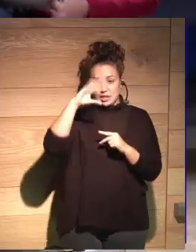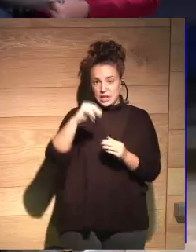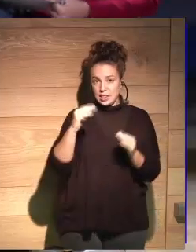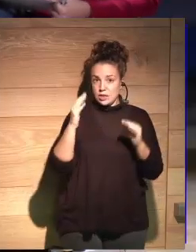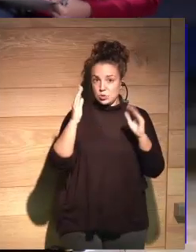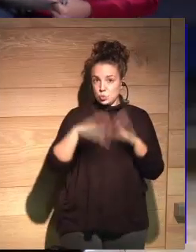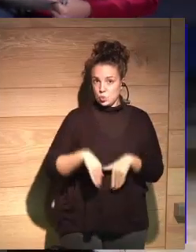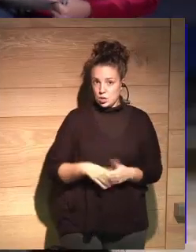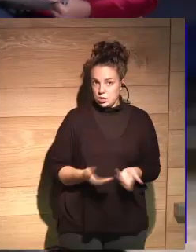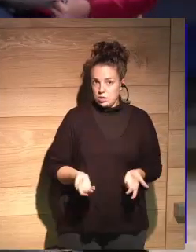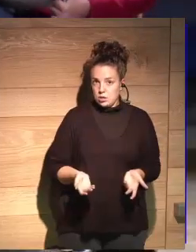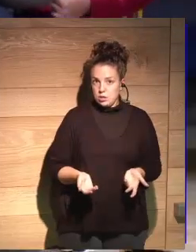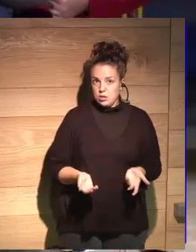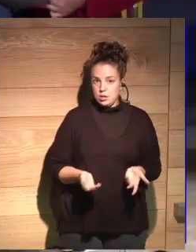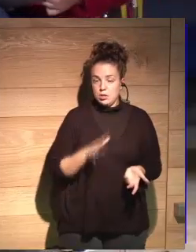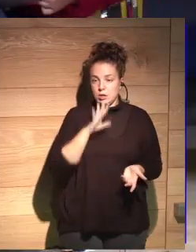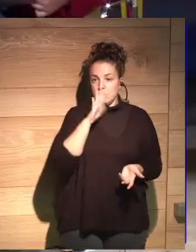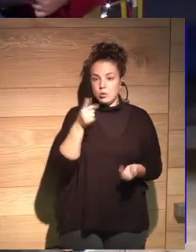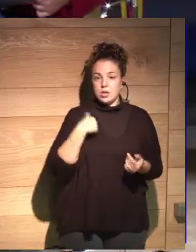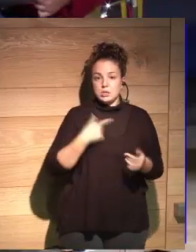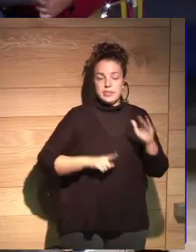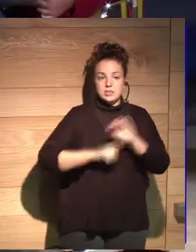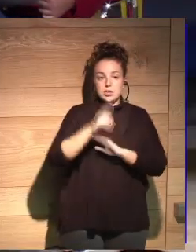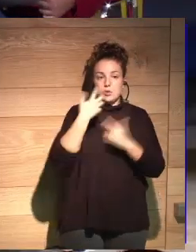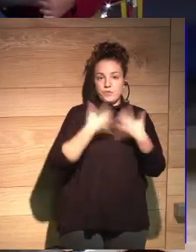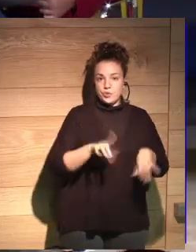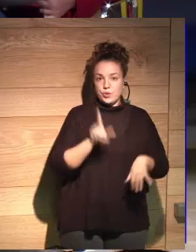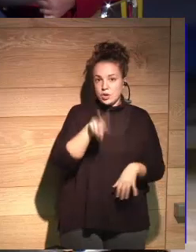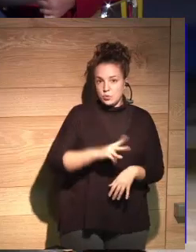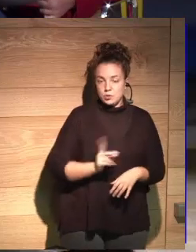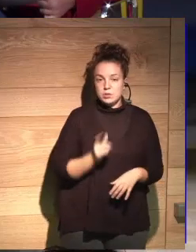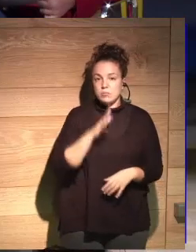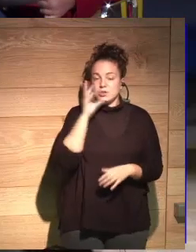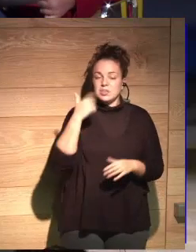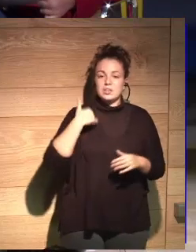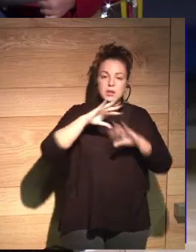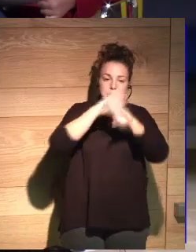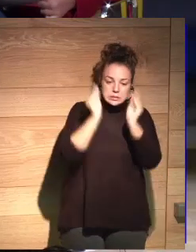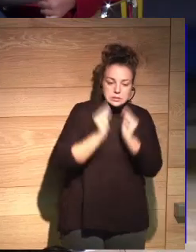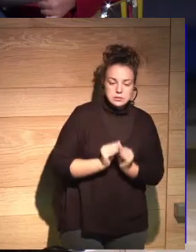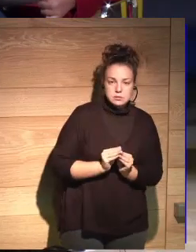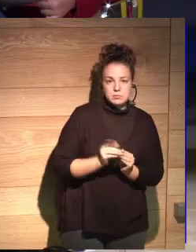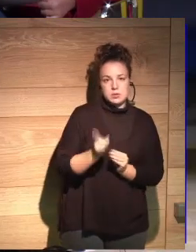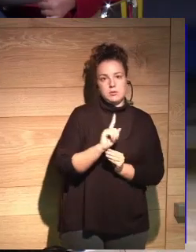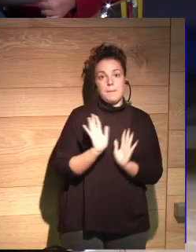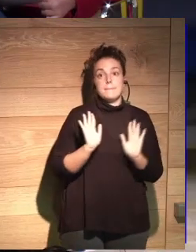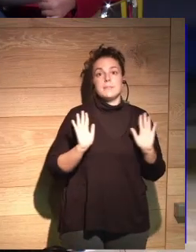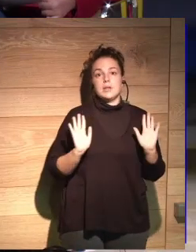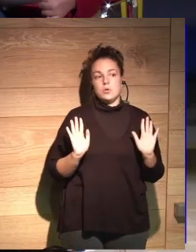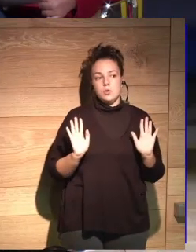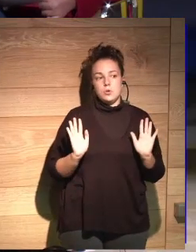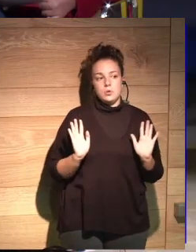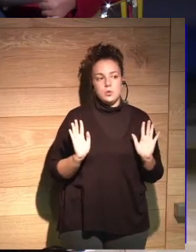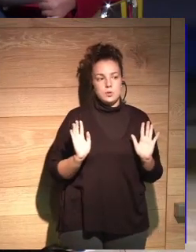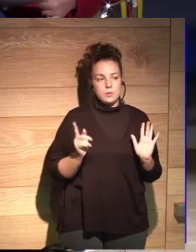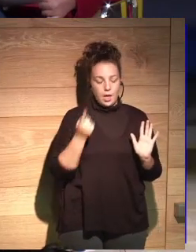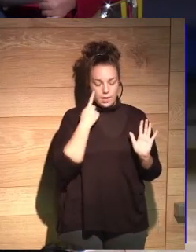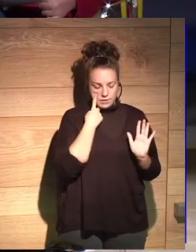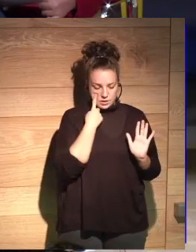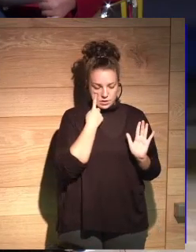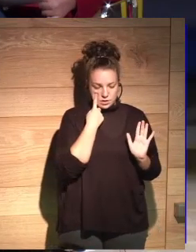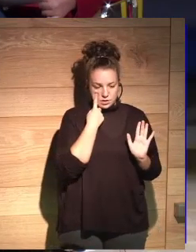be intelligent, just to start with, because that's the way development works. We're saying you're simplifying a lot. But